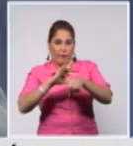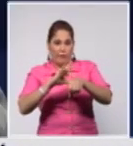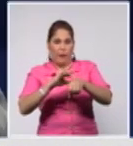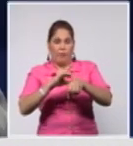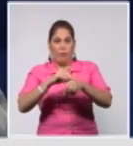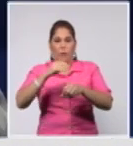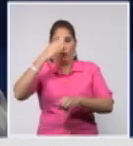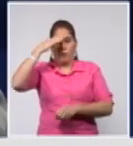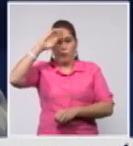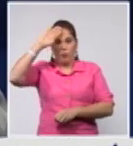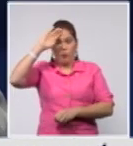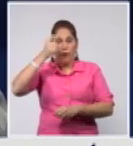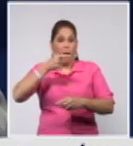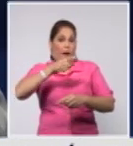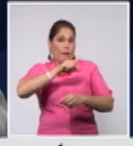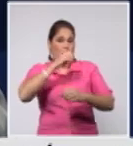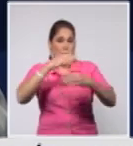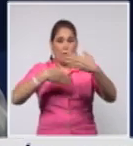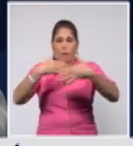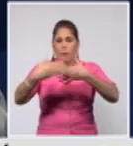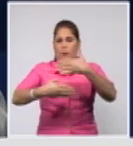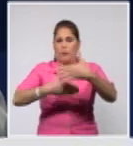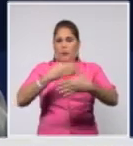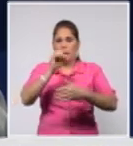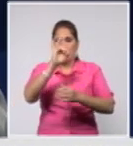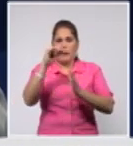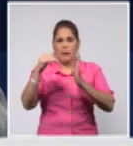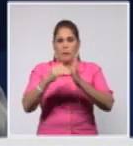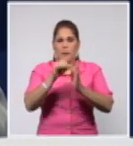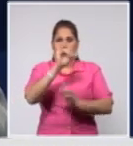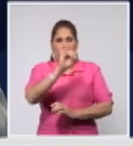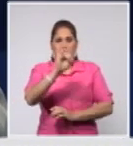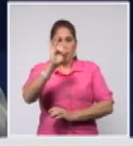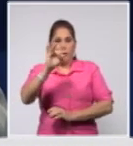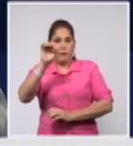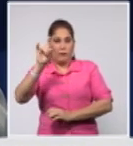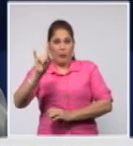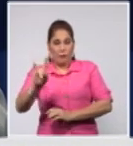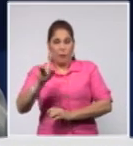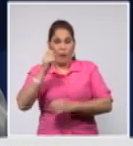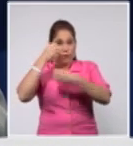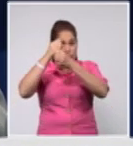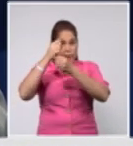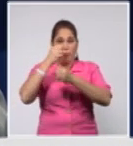Yesterday, we processed over 7,000 samples,